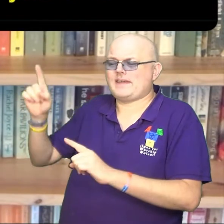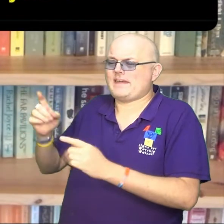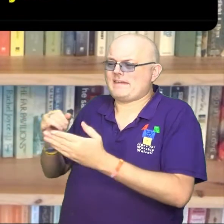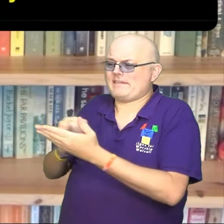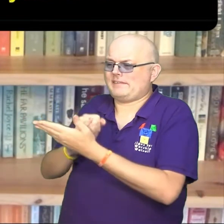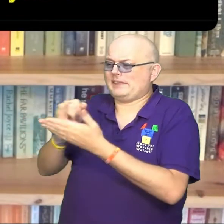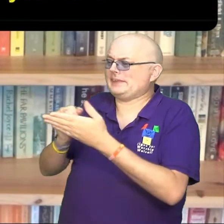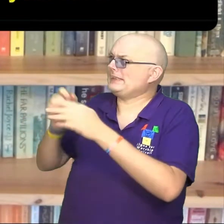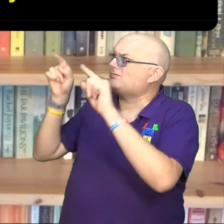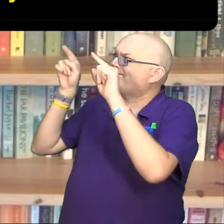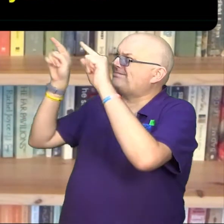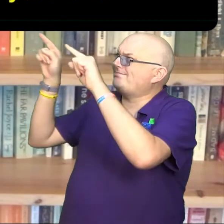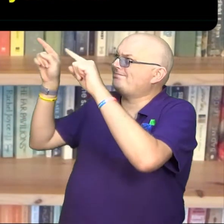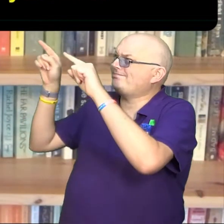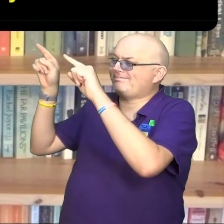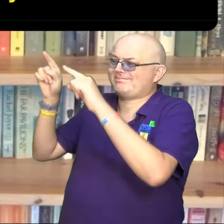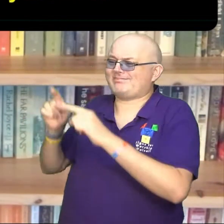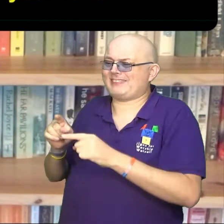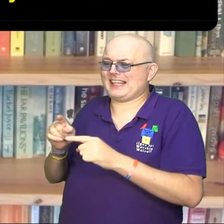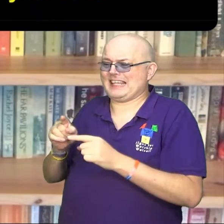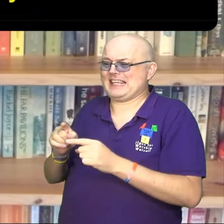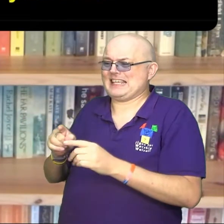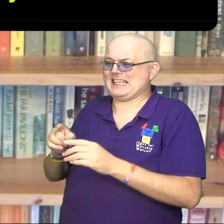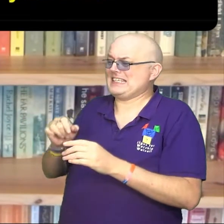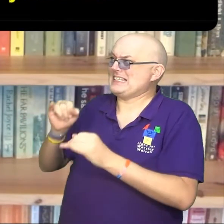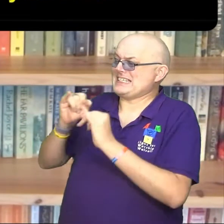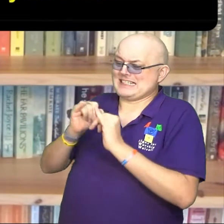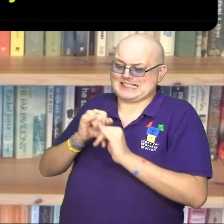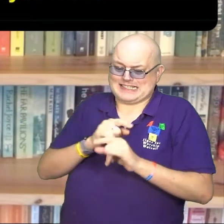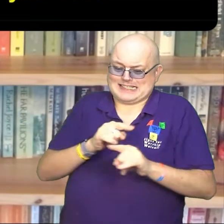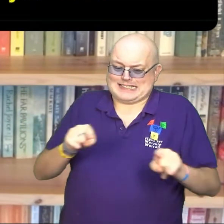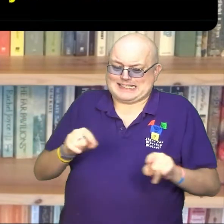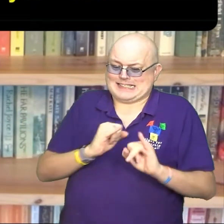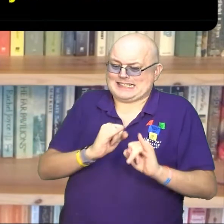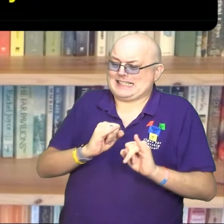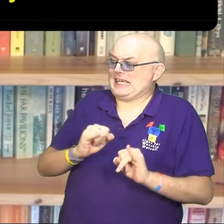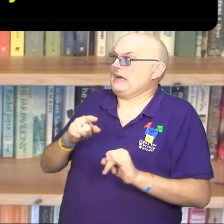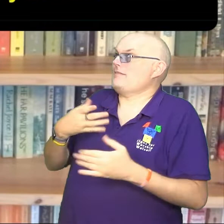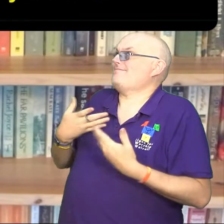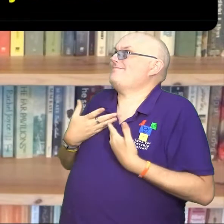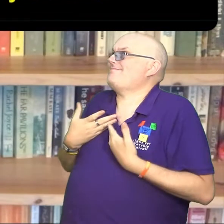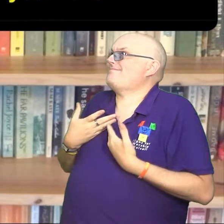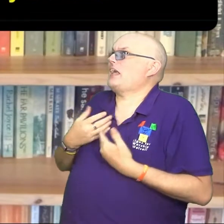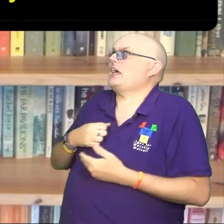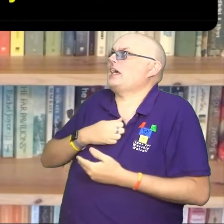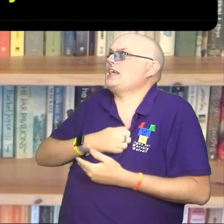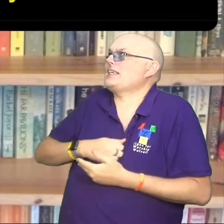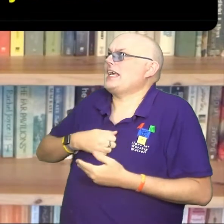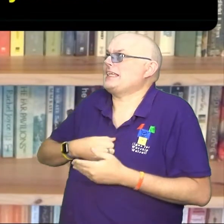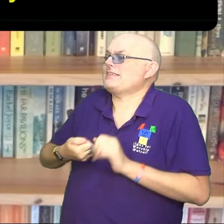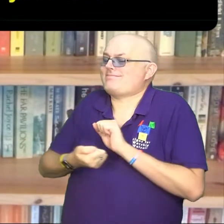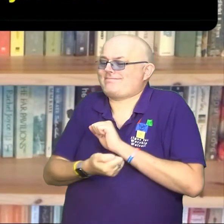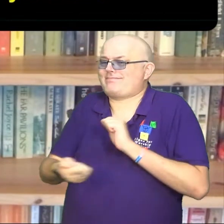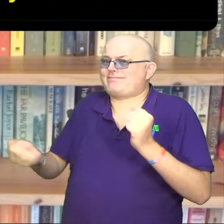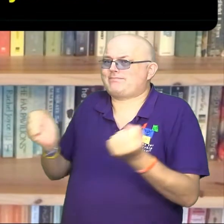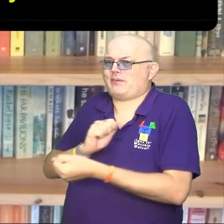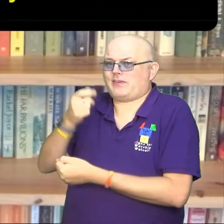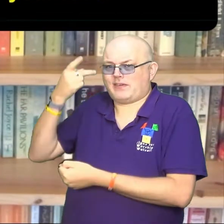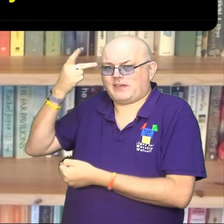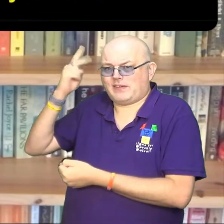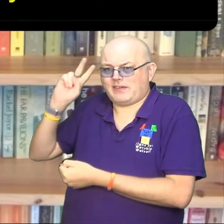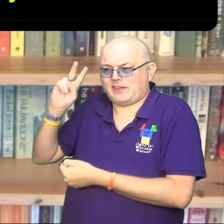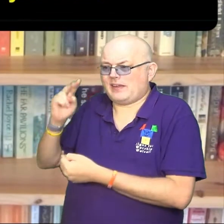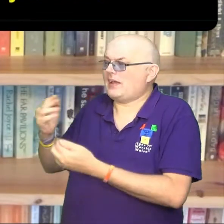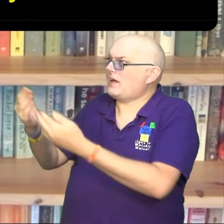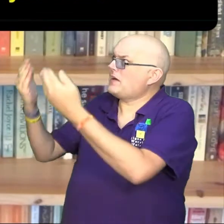Lord God, we have sinned against you. We have done evil in your sight. We are sorry